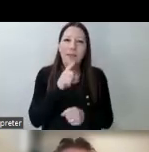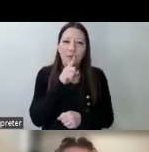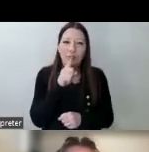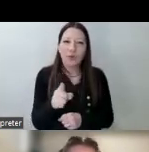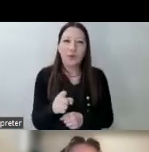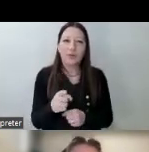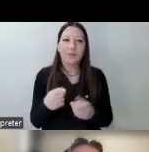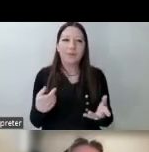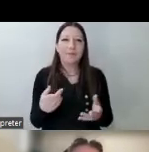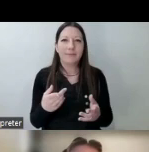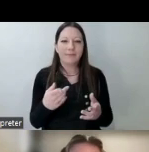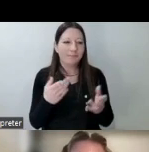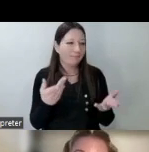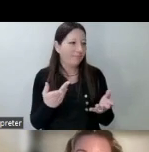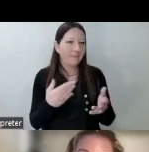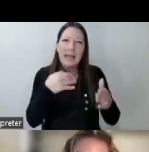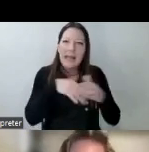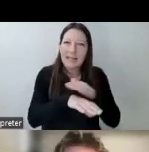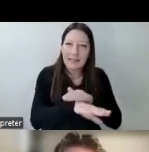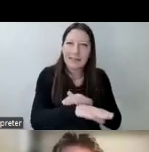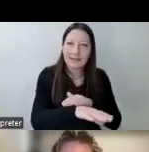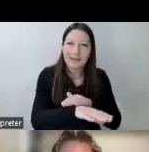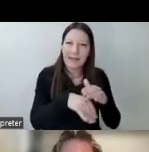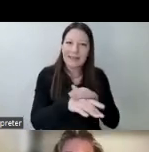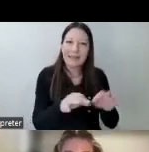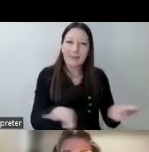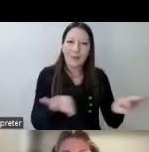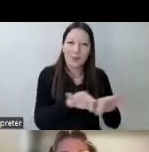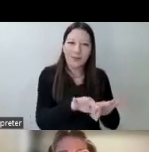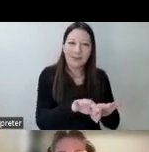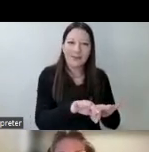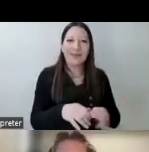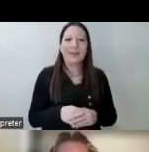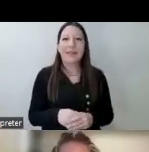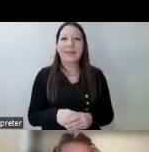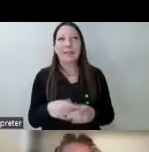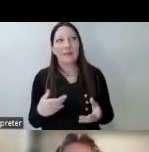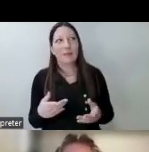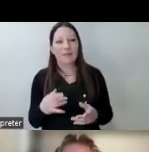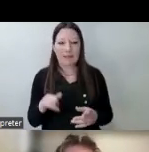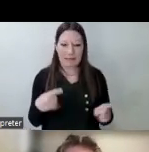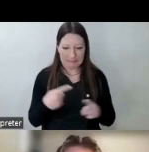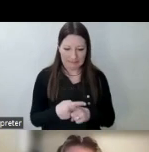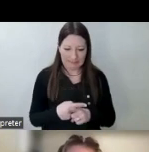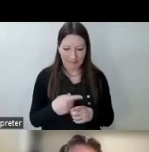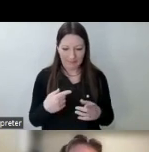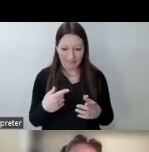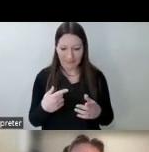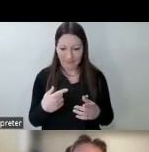conservation. Which leads me into a bit of an existential battle of reconciling access versus